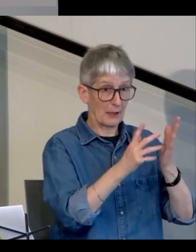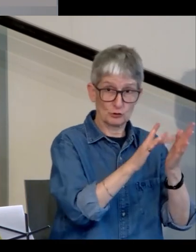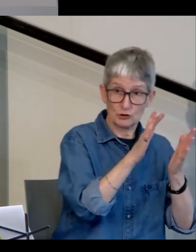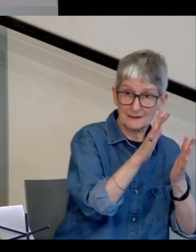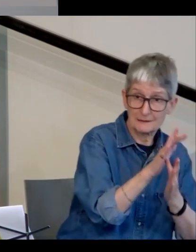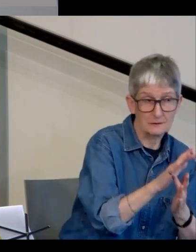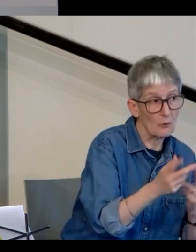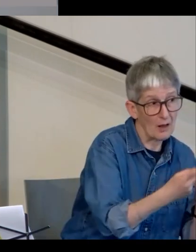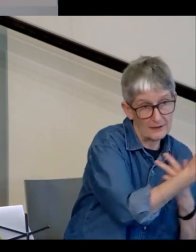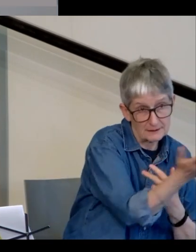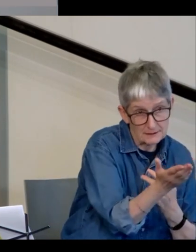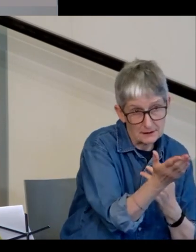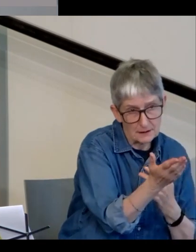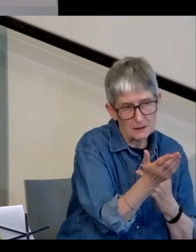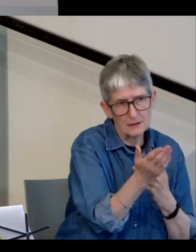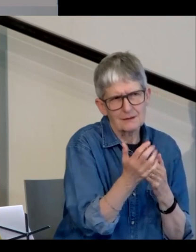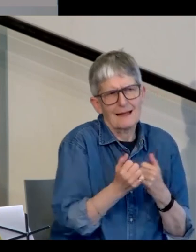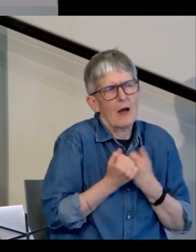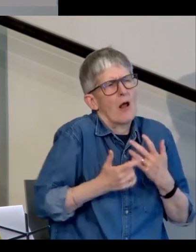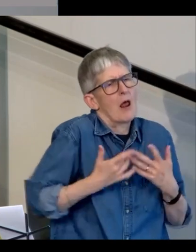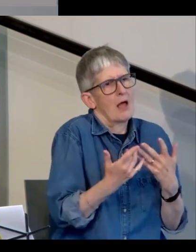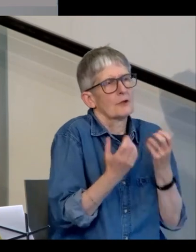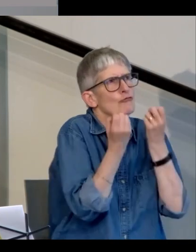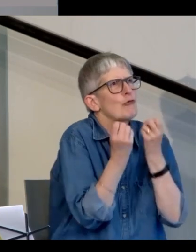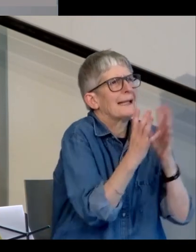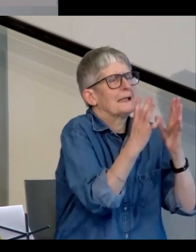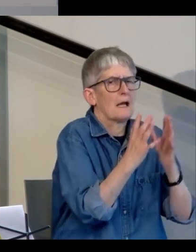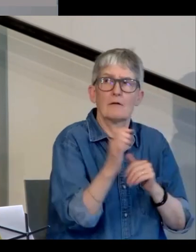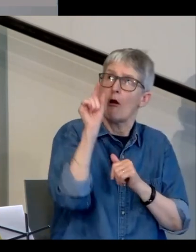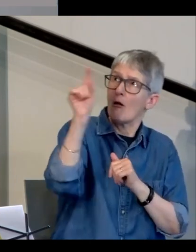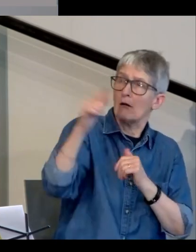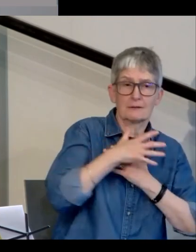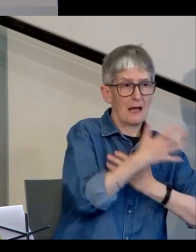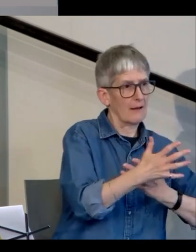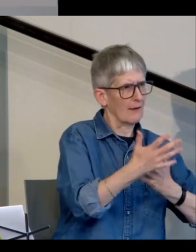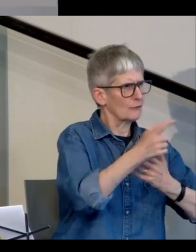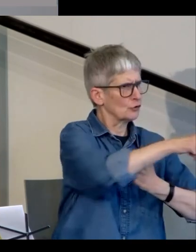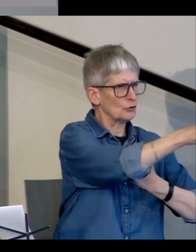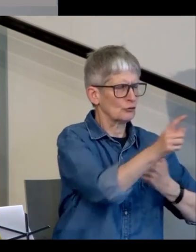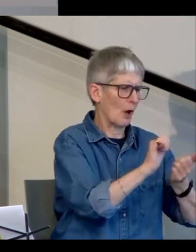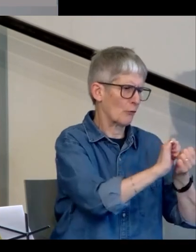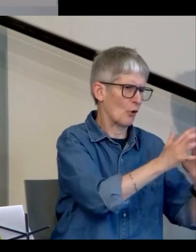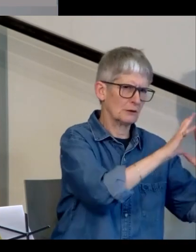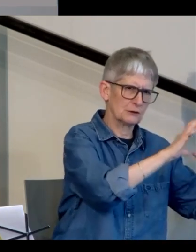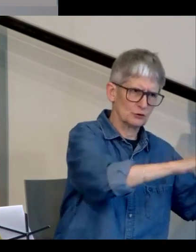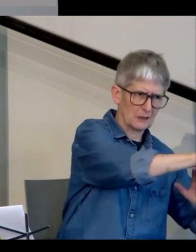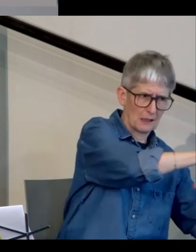to others? Do our lives radiate God's love to a broken society?